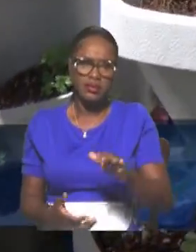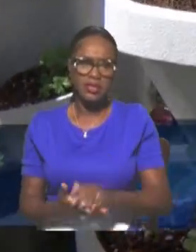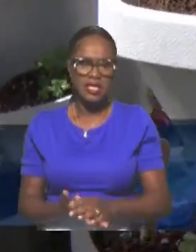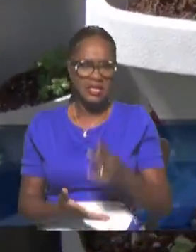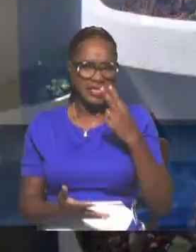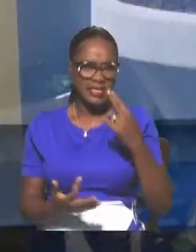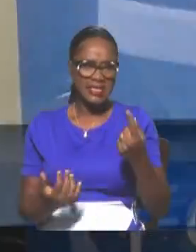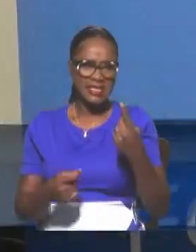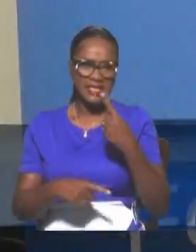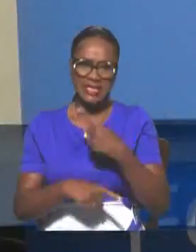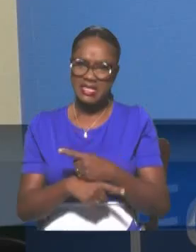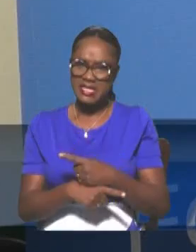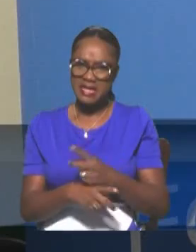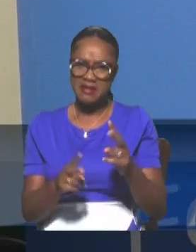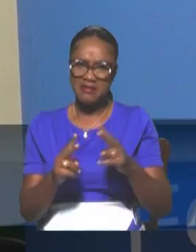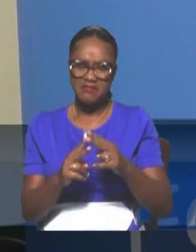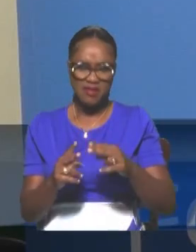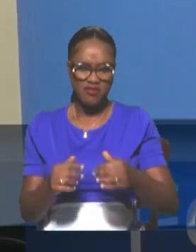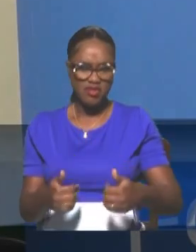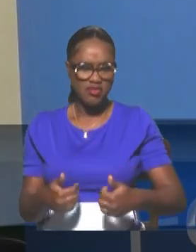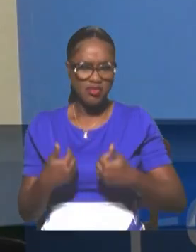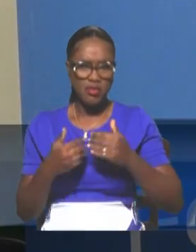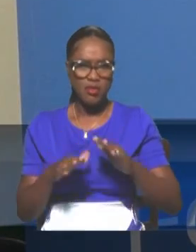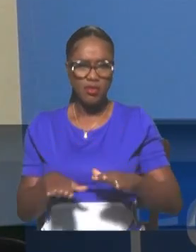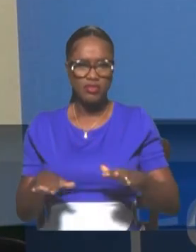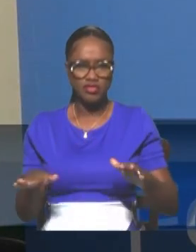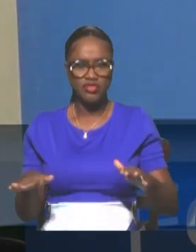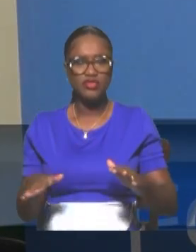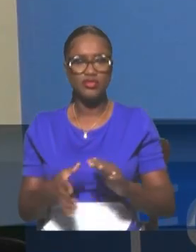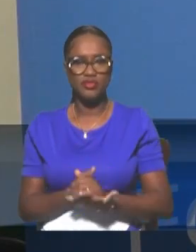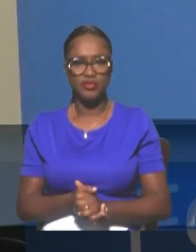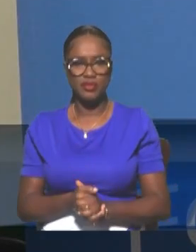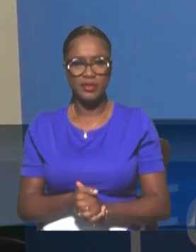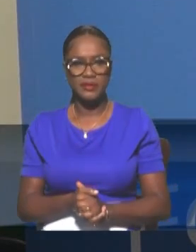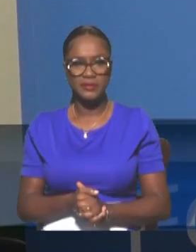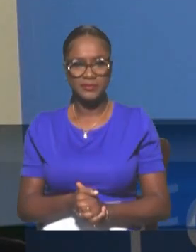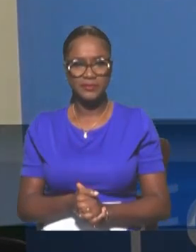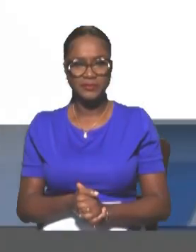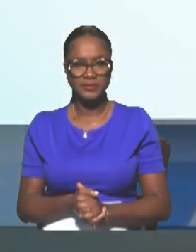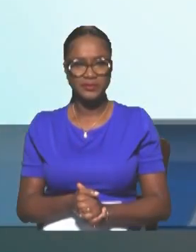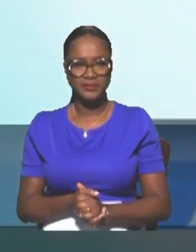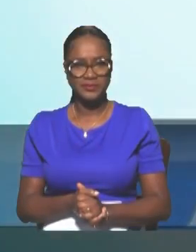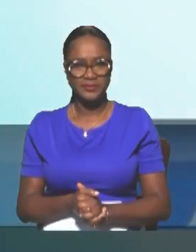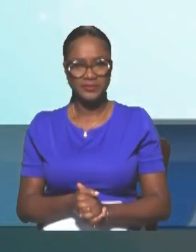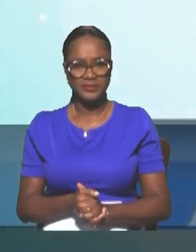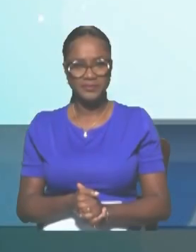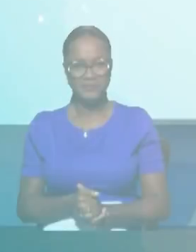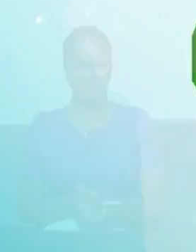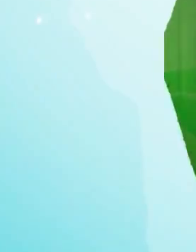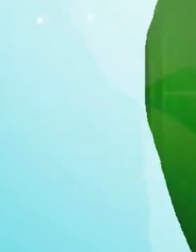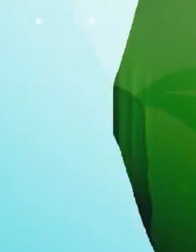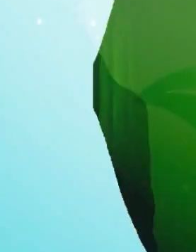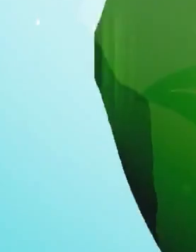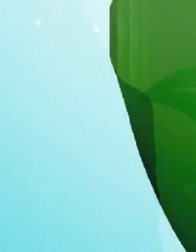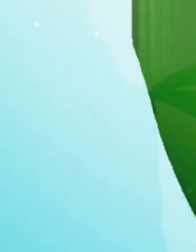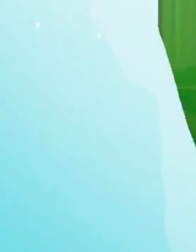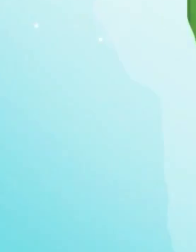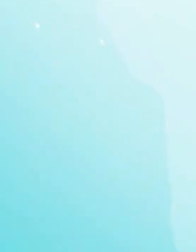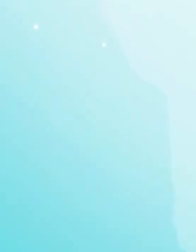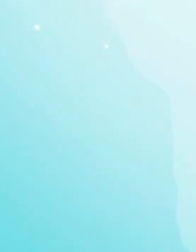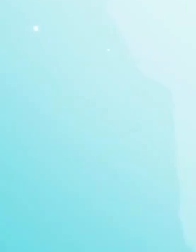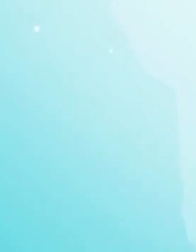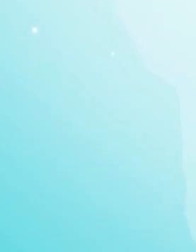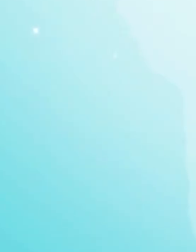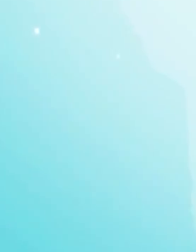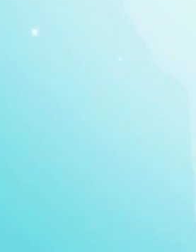Barakwasja, we had very young children. So our green is our youth and agriculture. I am Faith Cheruiyot, keeping it green